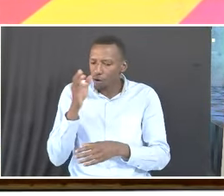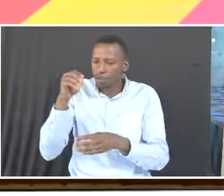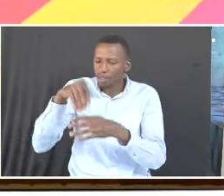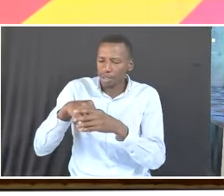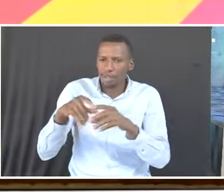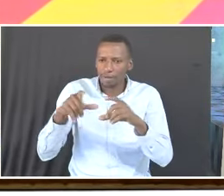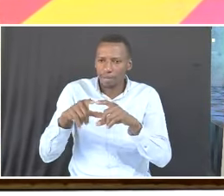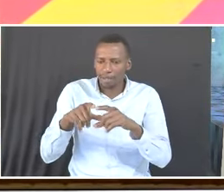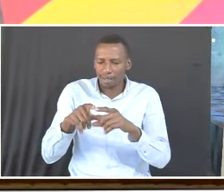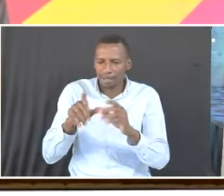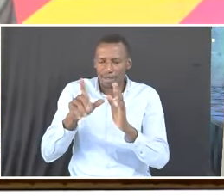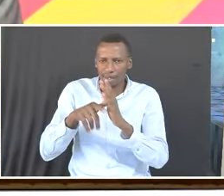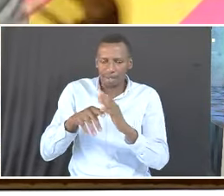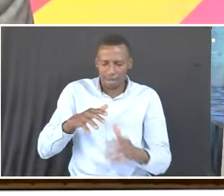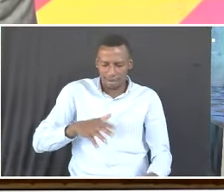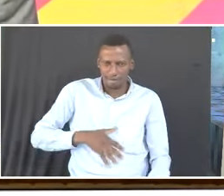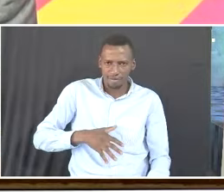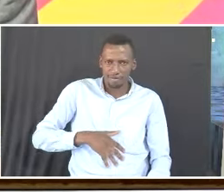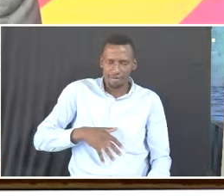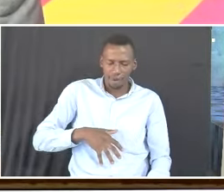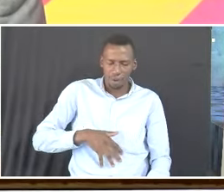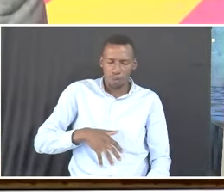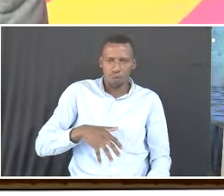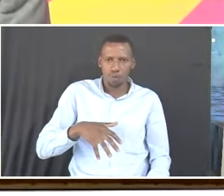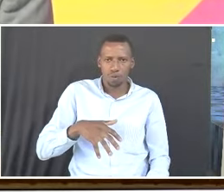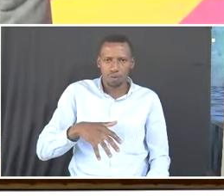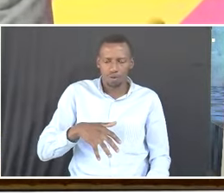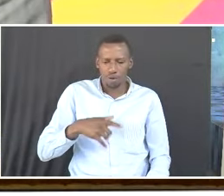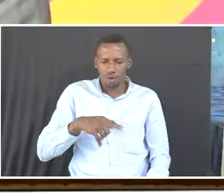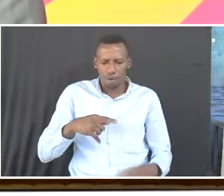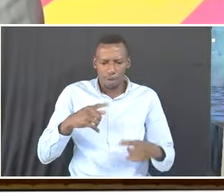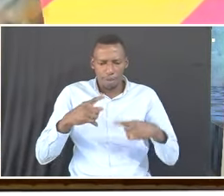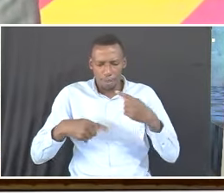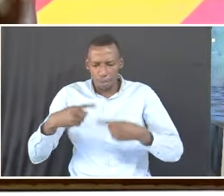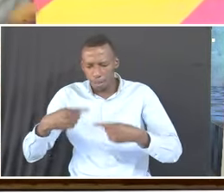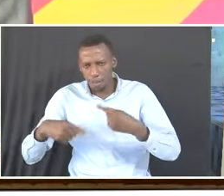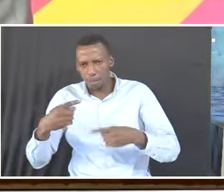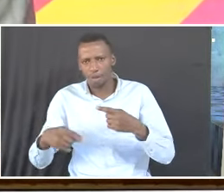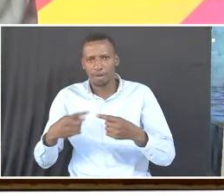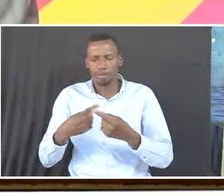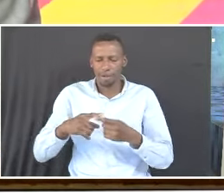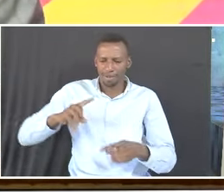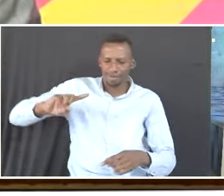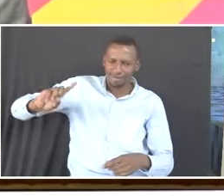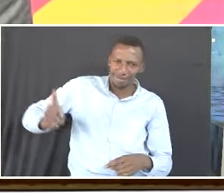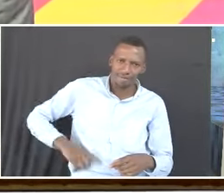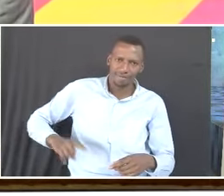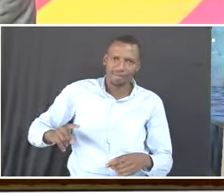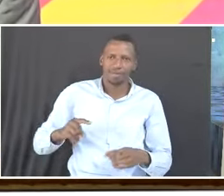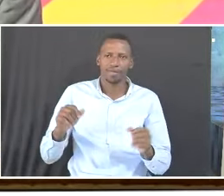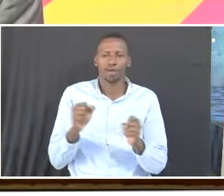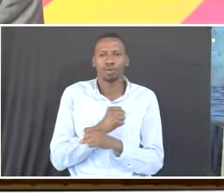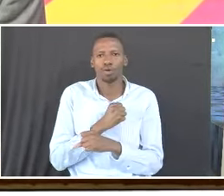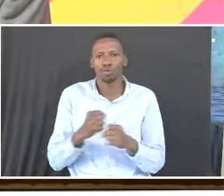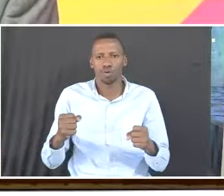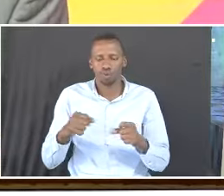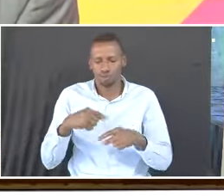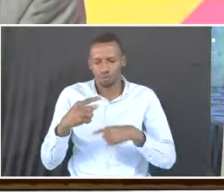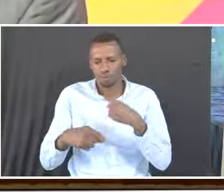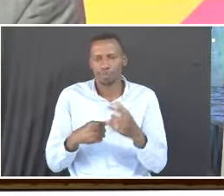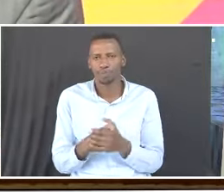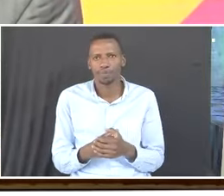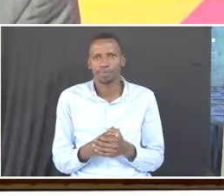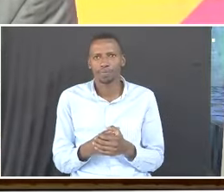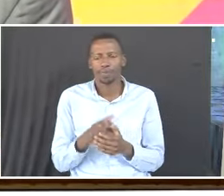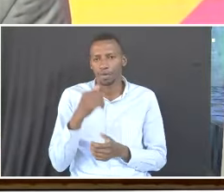we struggled, we were competing to eat mandazi. But our stomachs were full and we could not eat anymore.